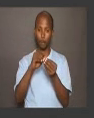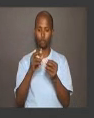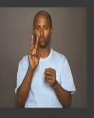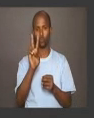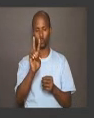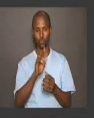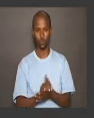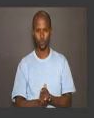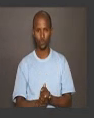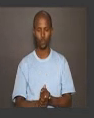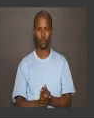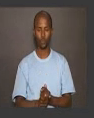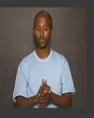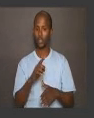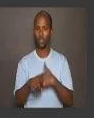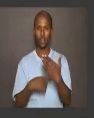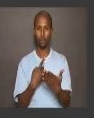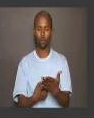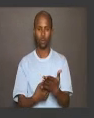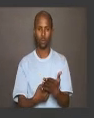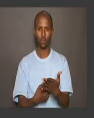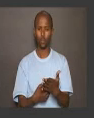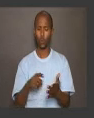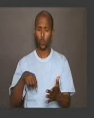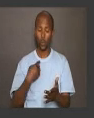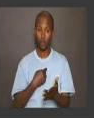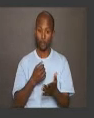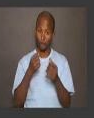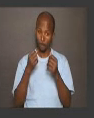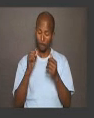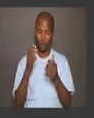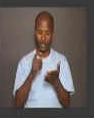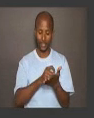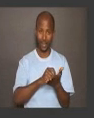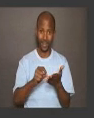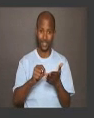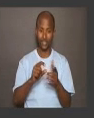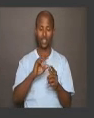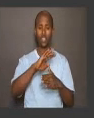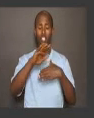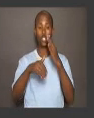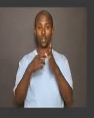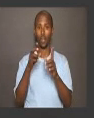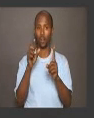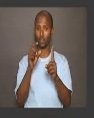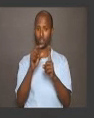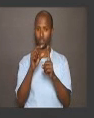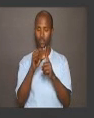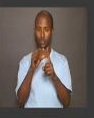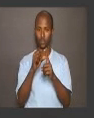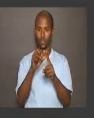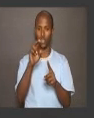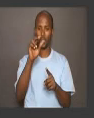2. Therefore, we may write the general term as